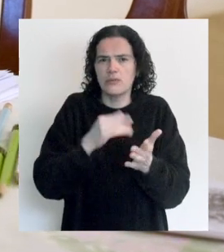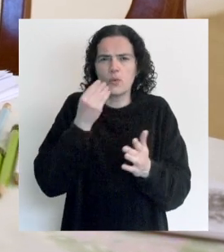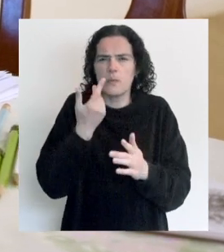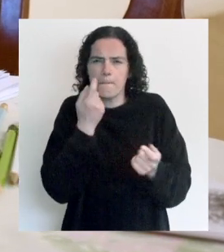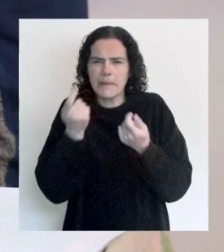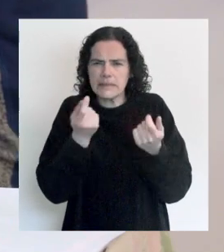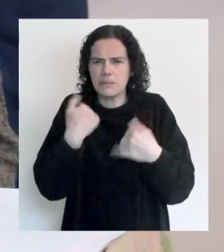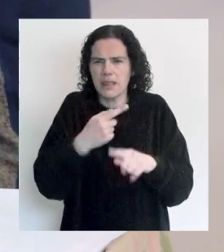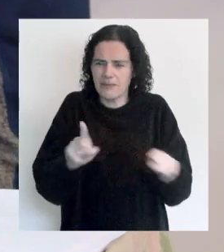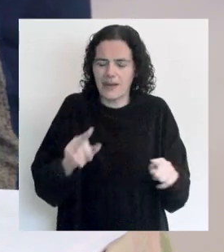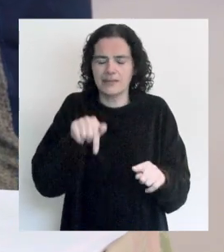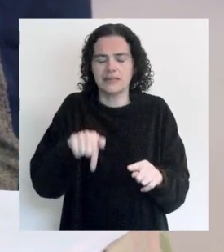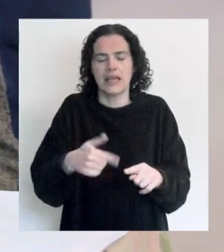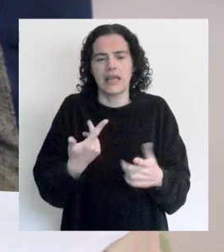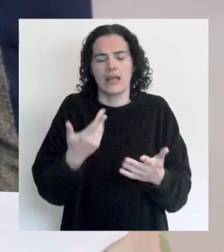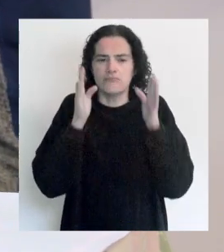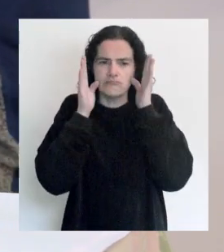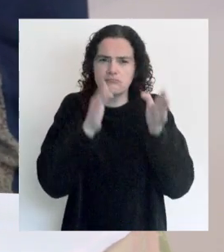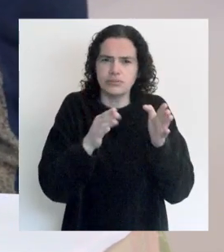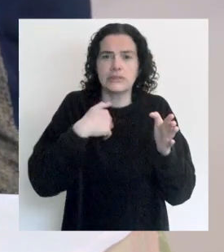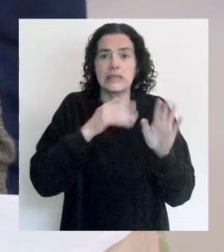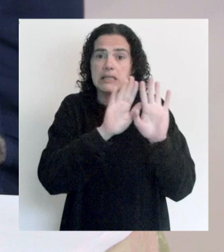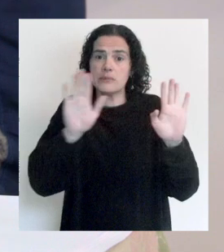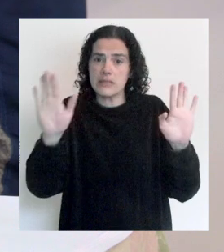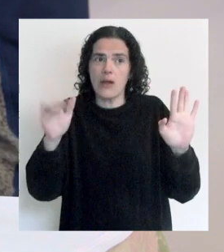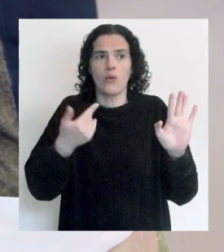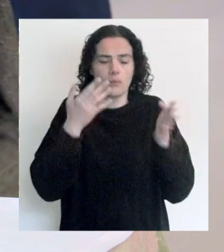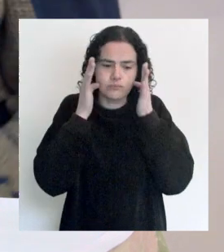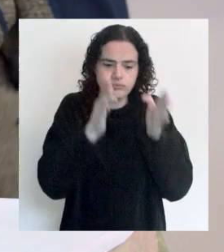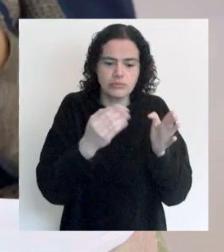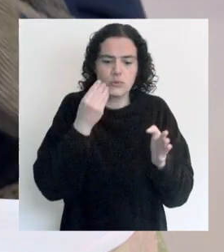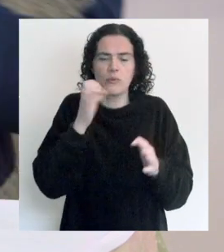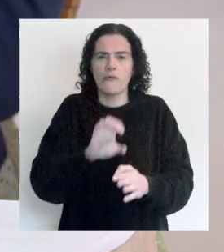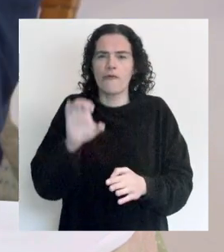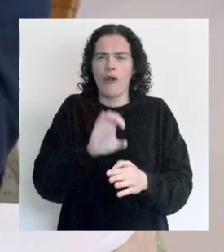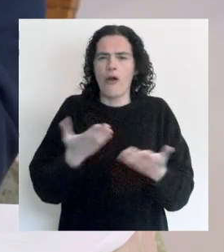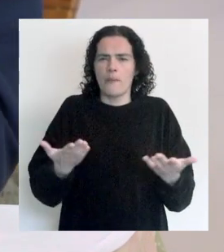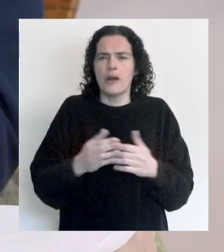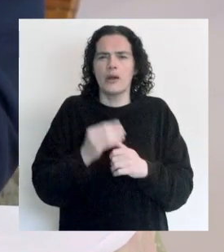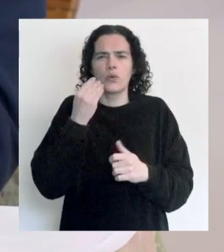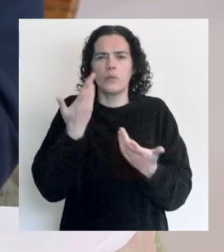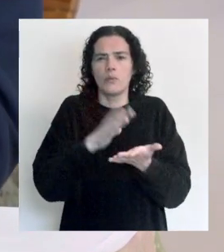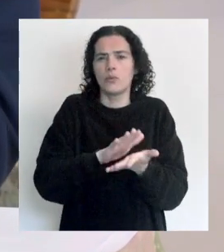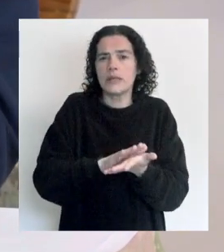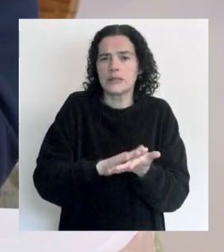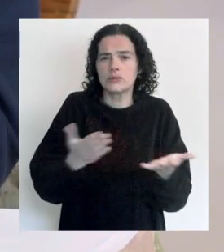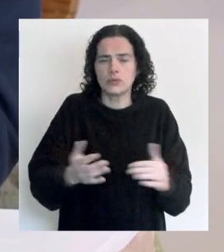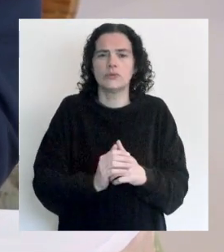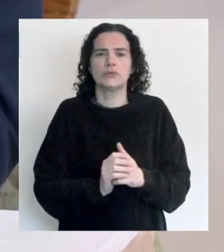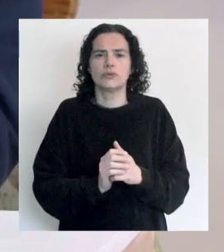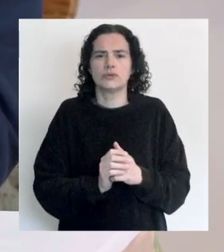very different way. And we decided also to kind of focus on exhibitions, and the way how actually the